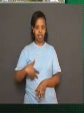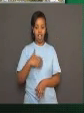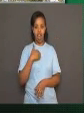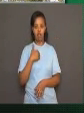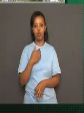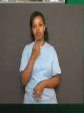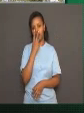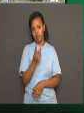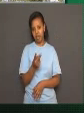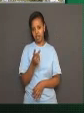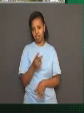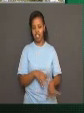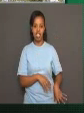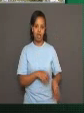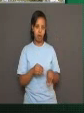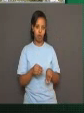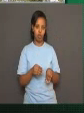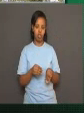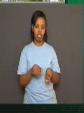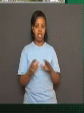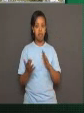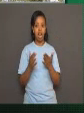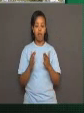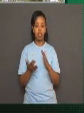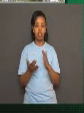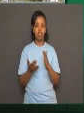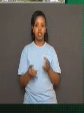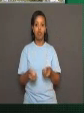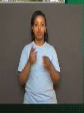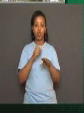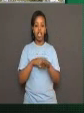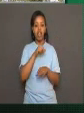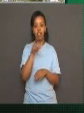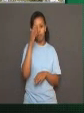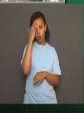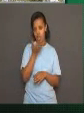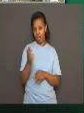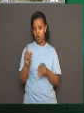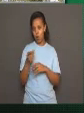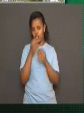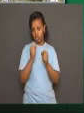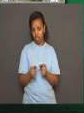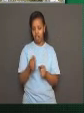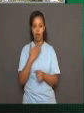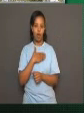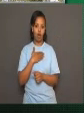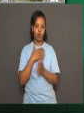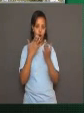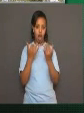Students, it is probably quite obvious to you, but please identify